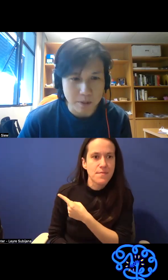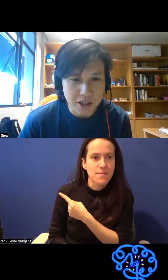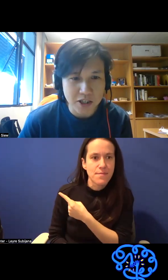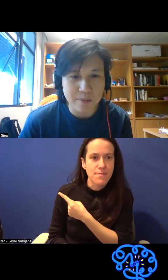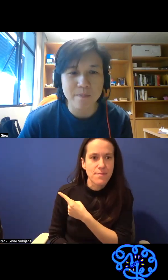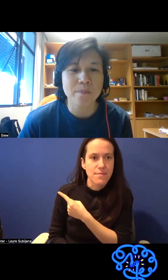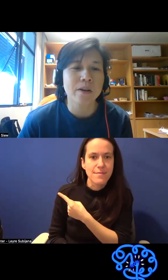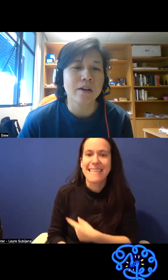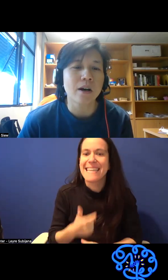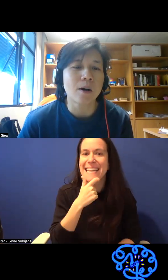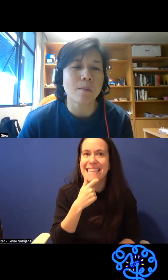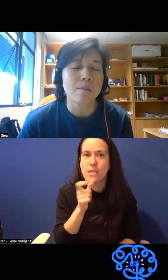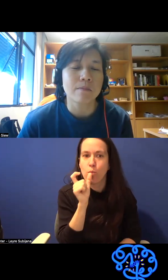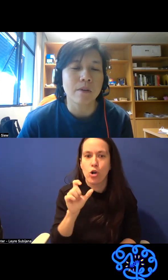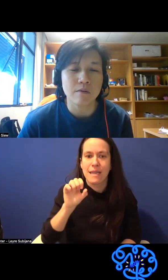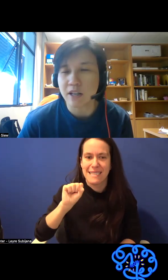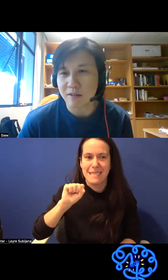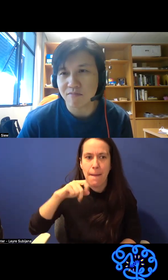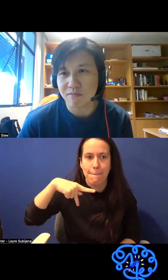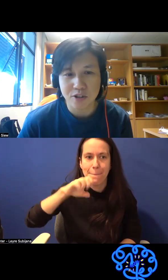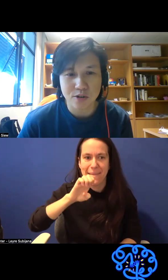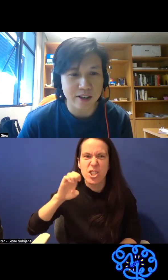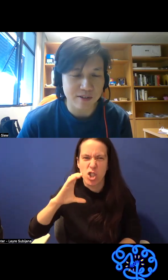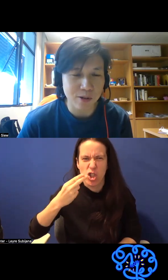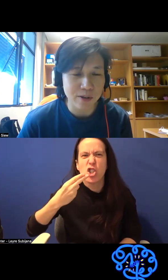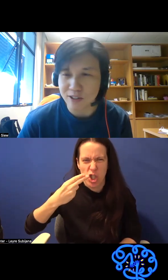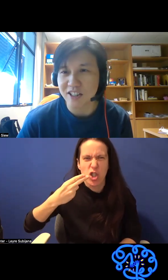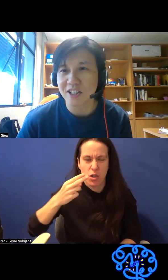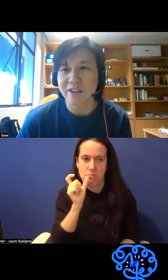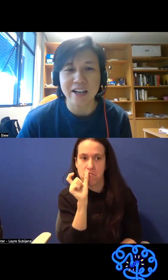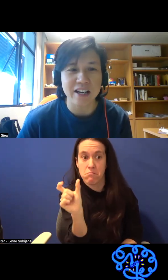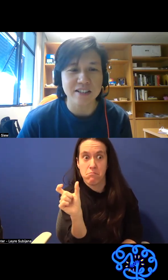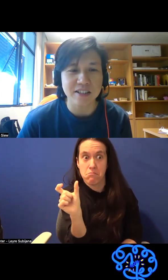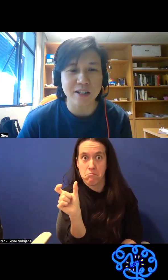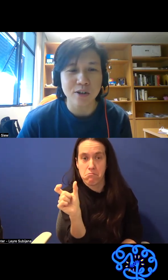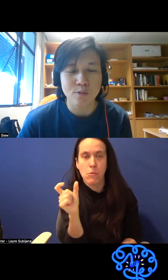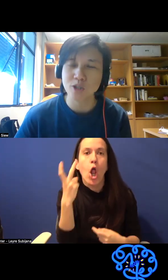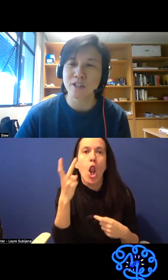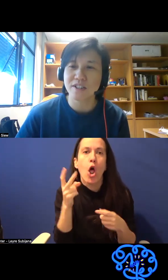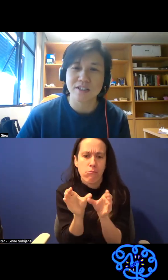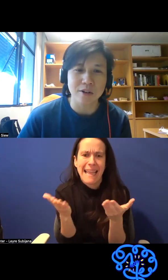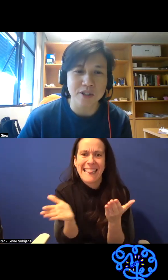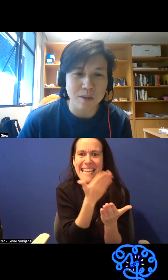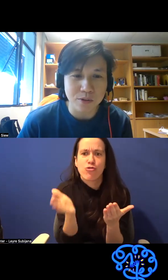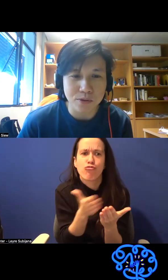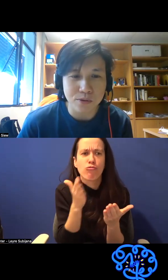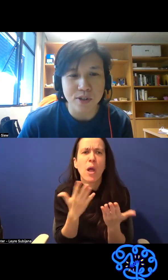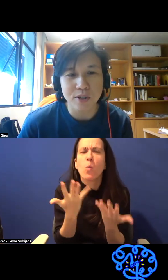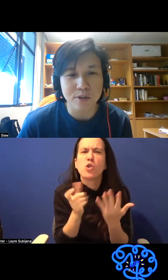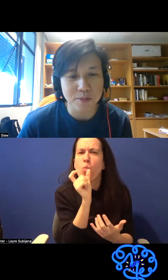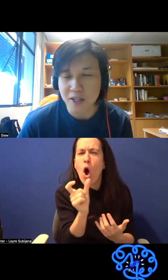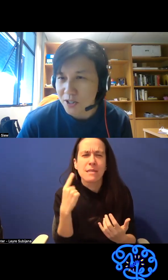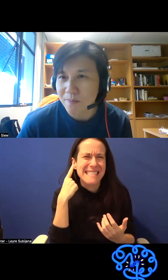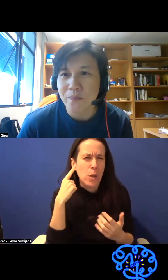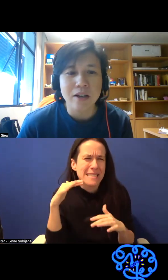word speech, um, and we can try and look into a dictionary and see which words sound similar to the